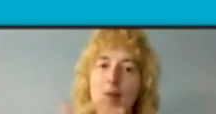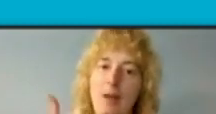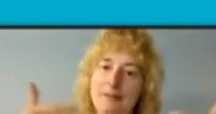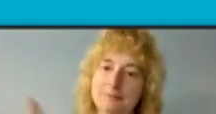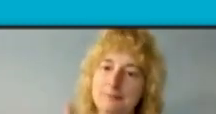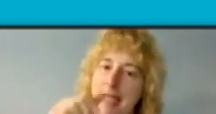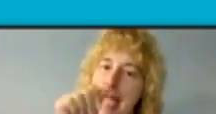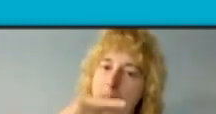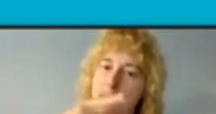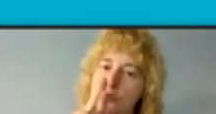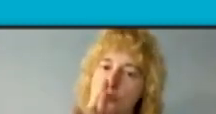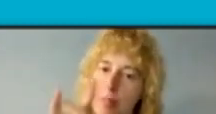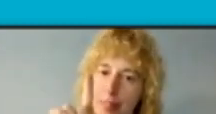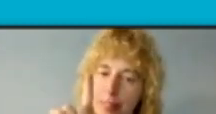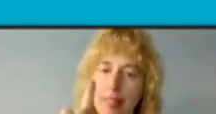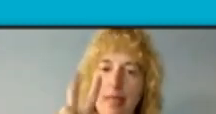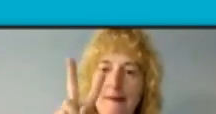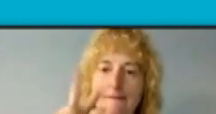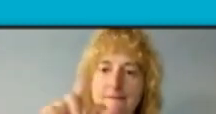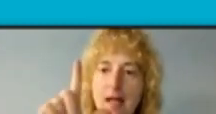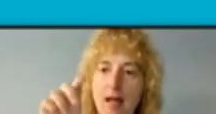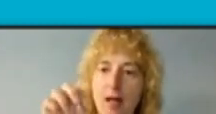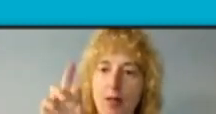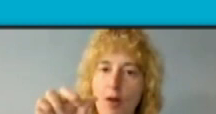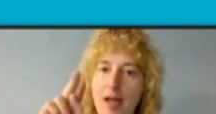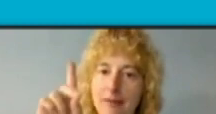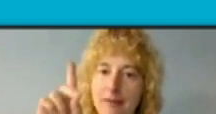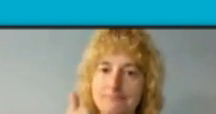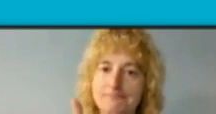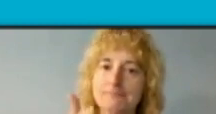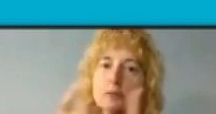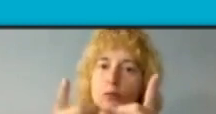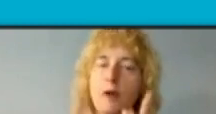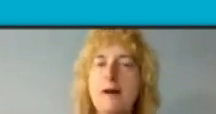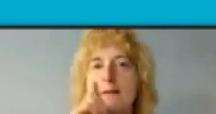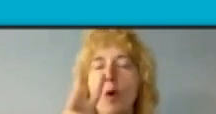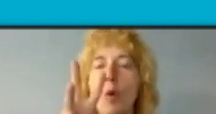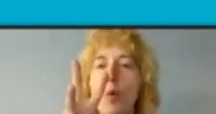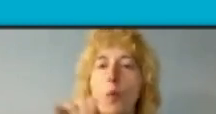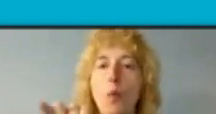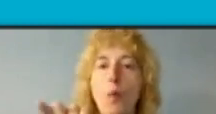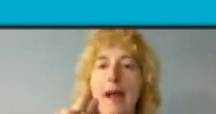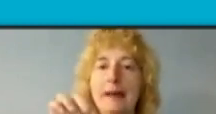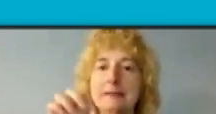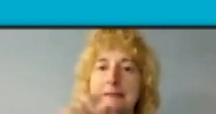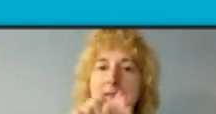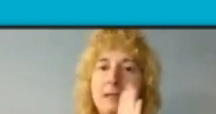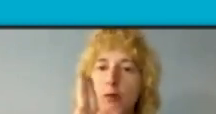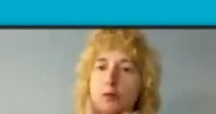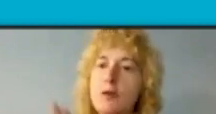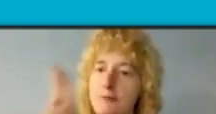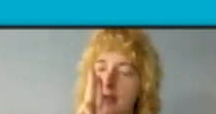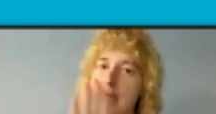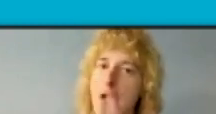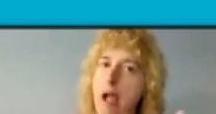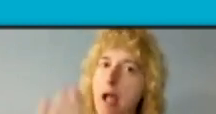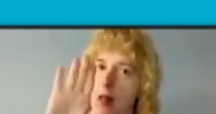the director for Wayne State University's College of Nursing. Dr. April Valoran,